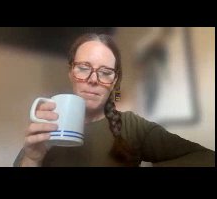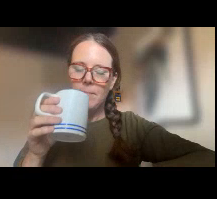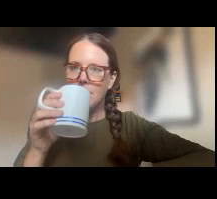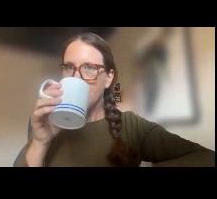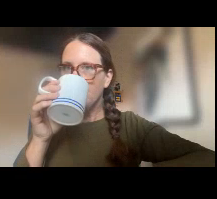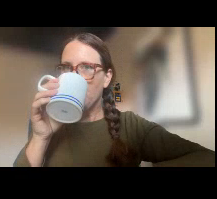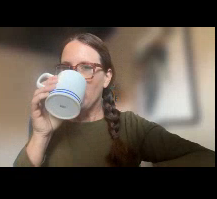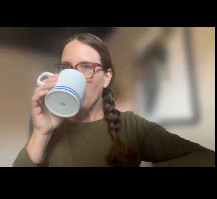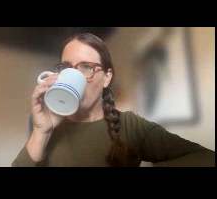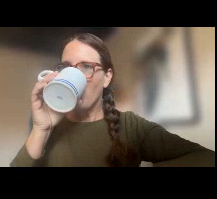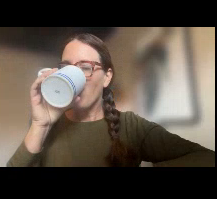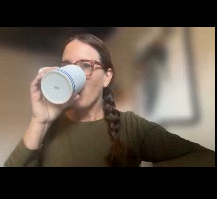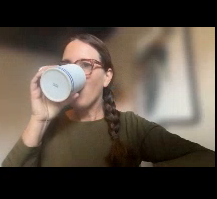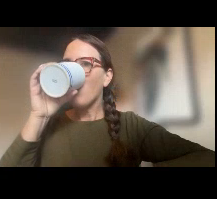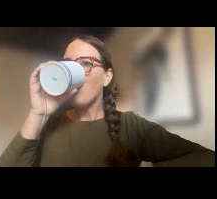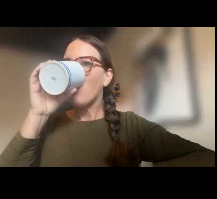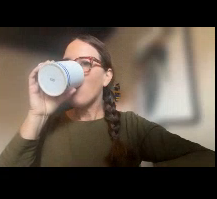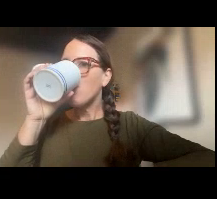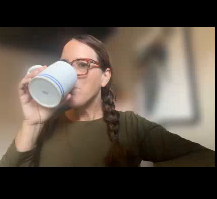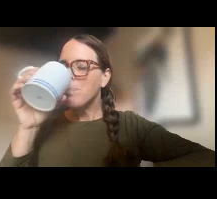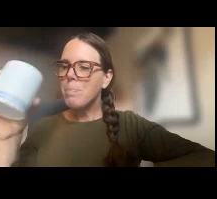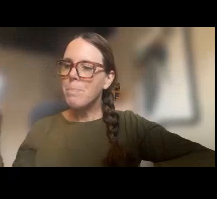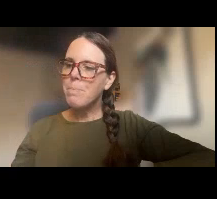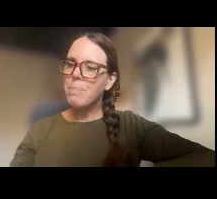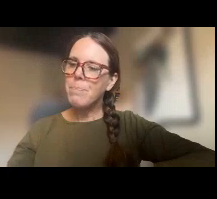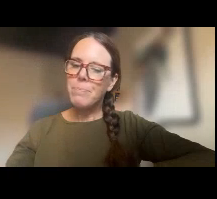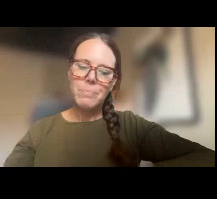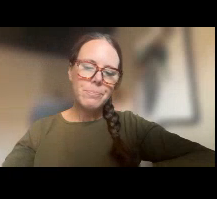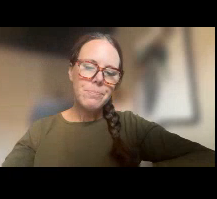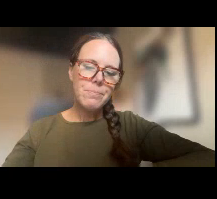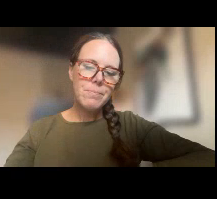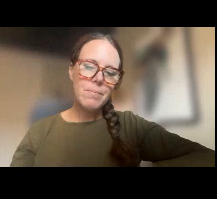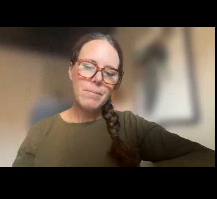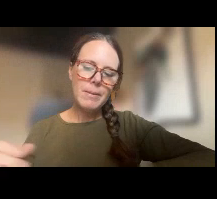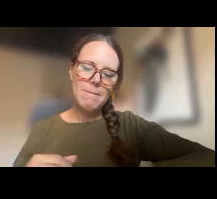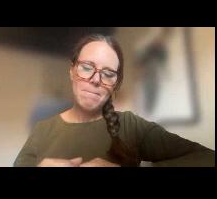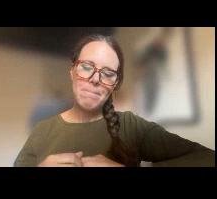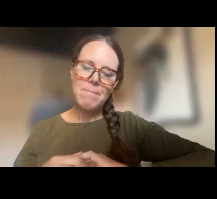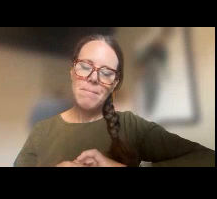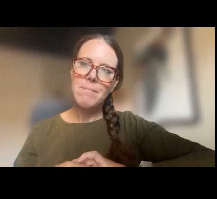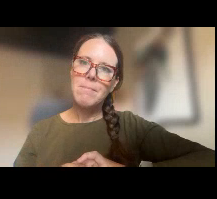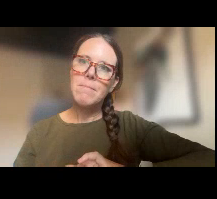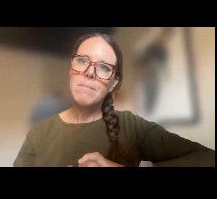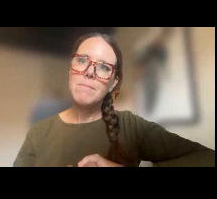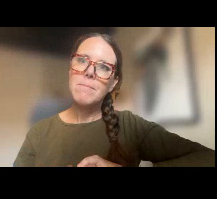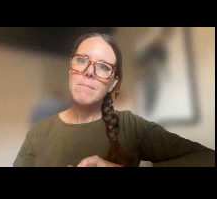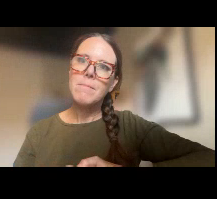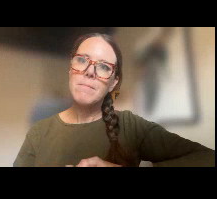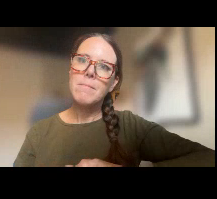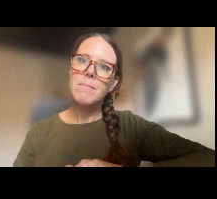from Visit Vancouver. Yes. As our several. Can those abstaining just put their placard up?